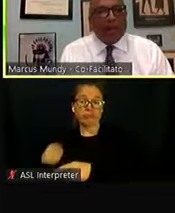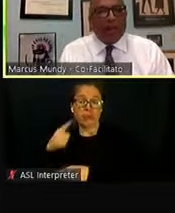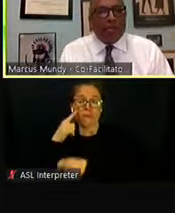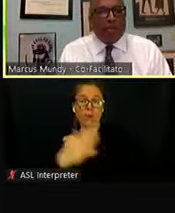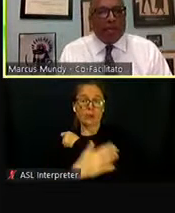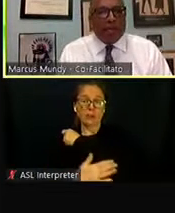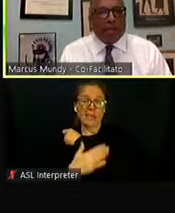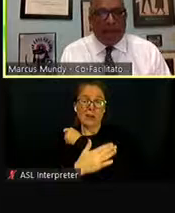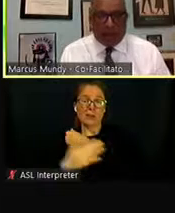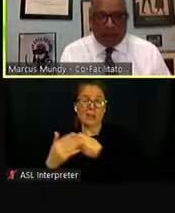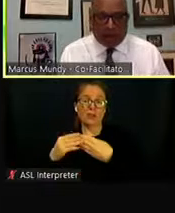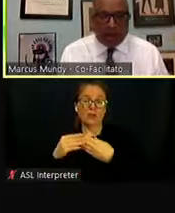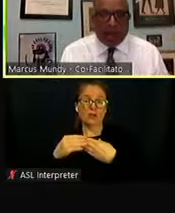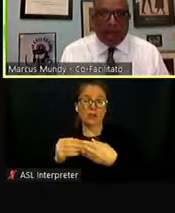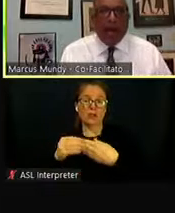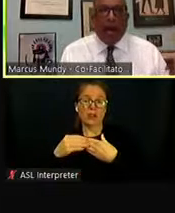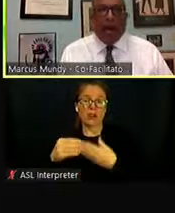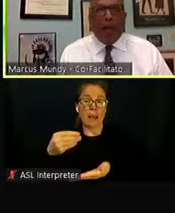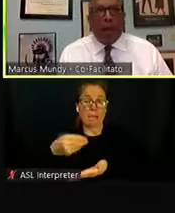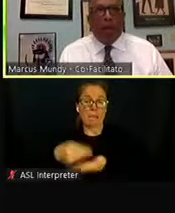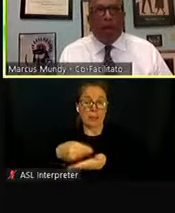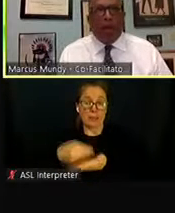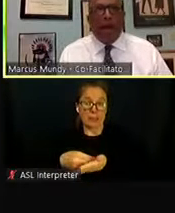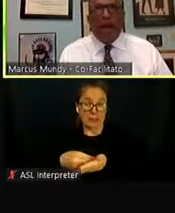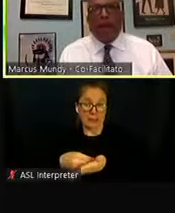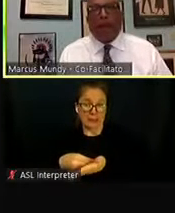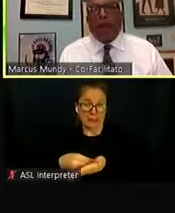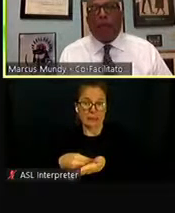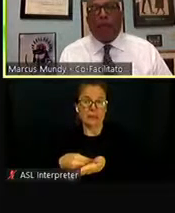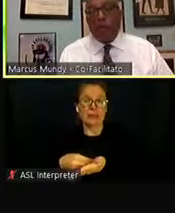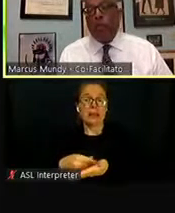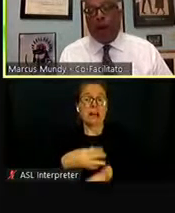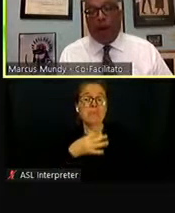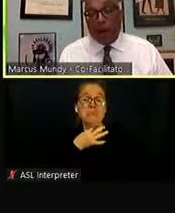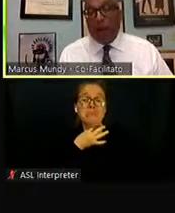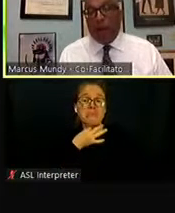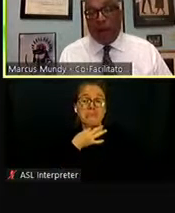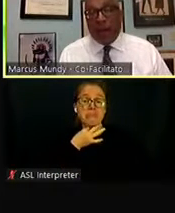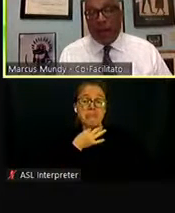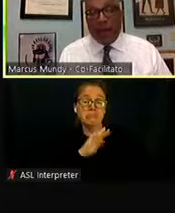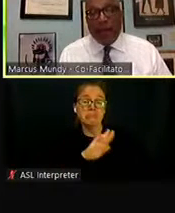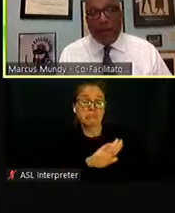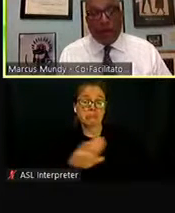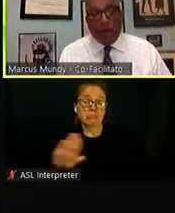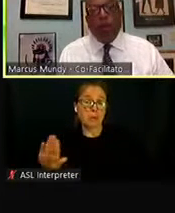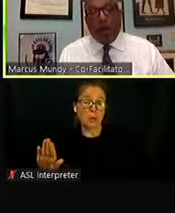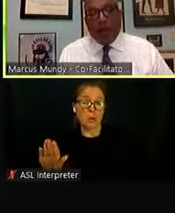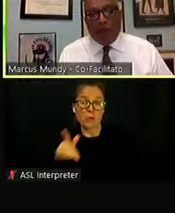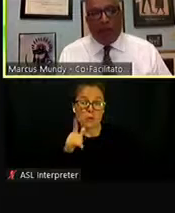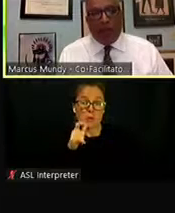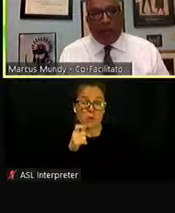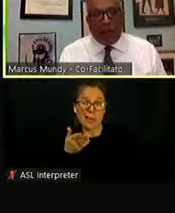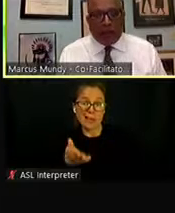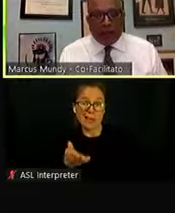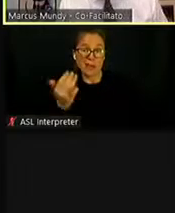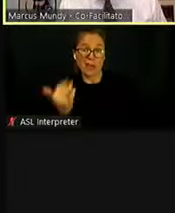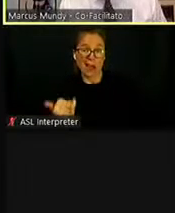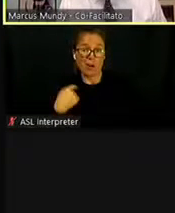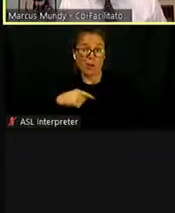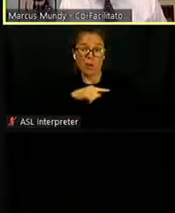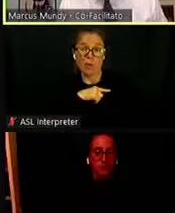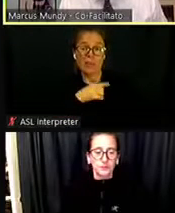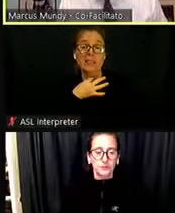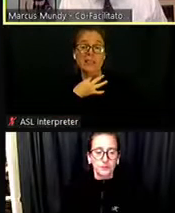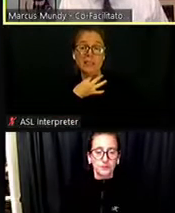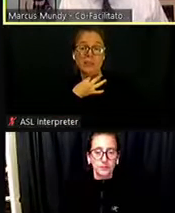budget encompasses that Jack talked about. And I wanted to find out from you all, everybody listening, we wanted to find out from everybody